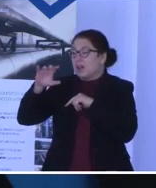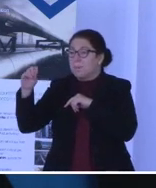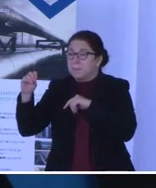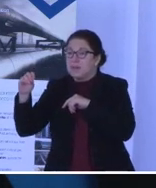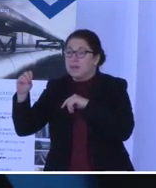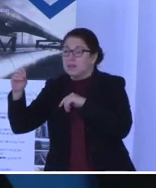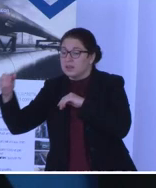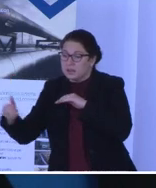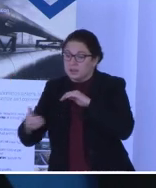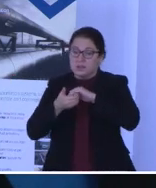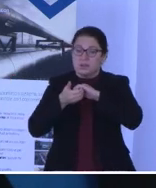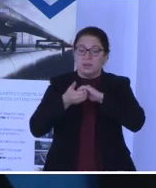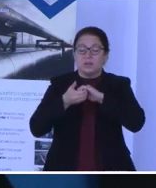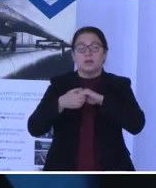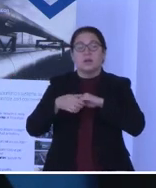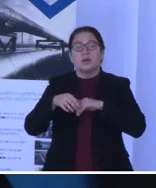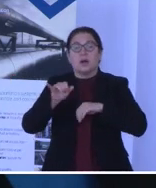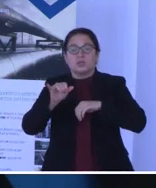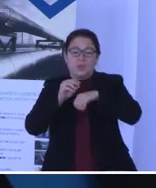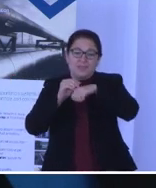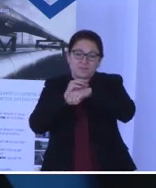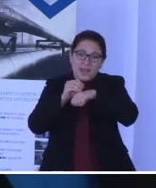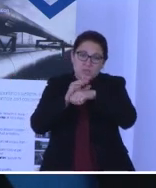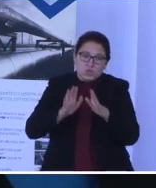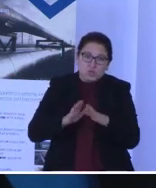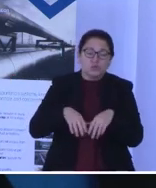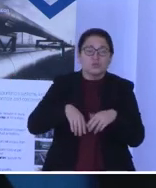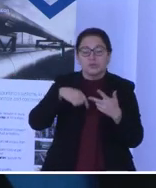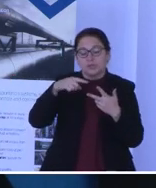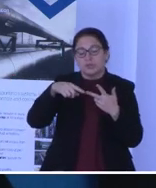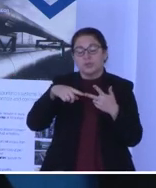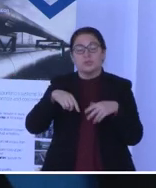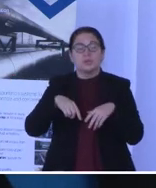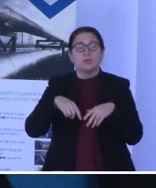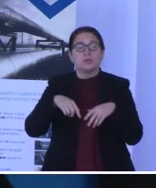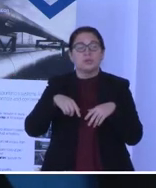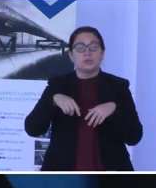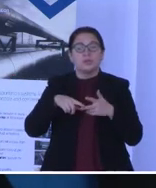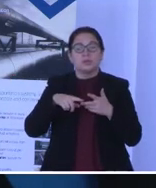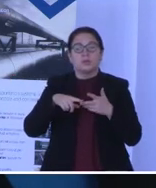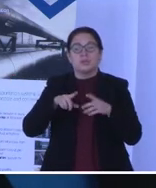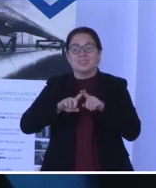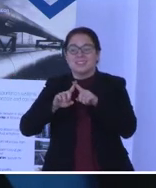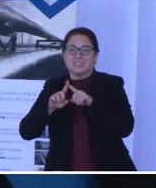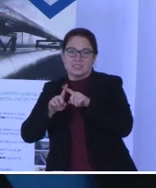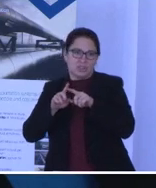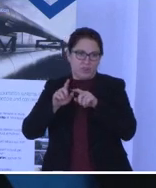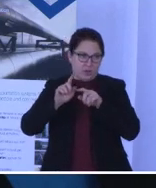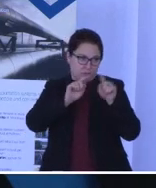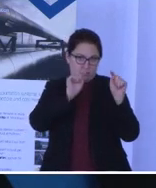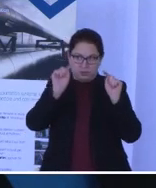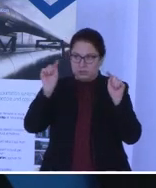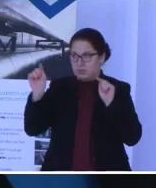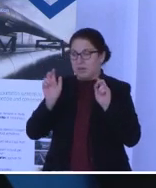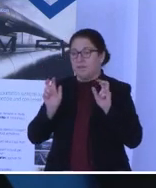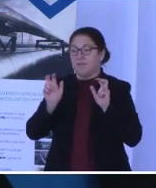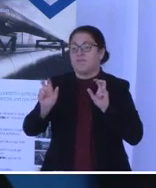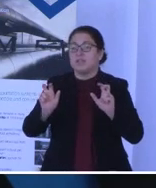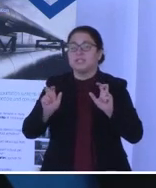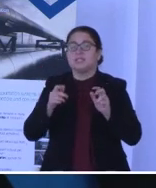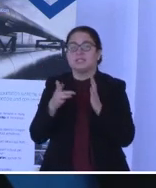airline advisory bodies, industry, which has invested in new technologies and